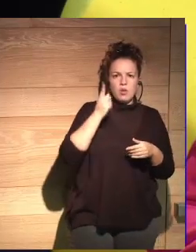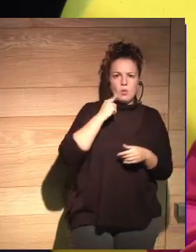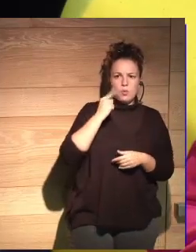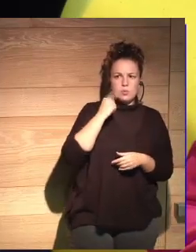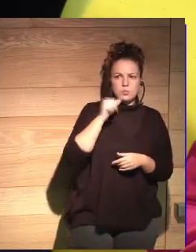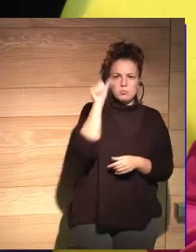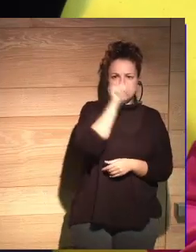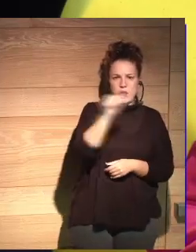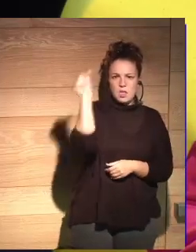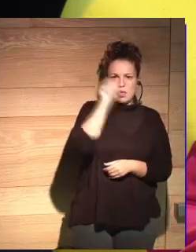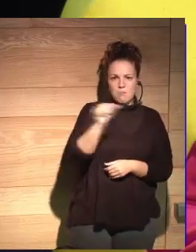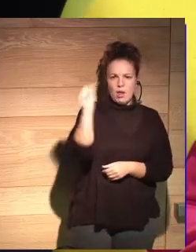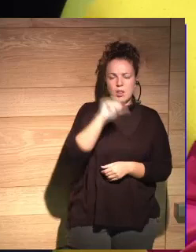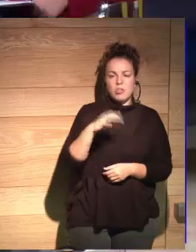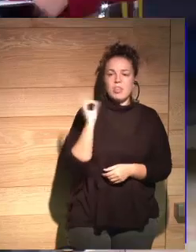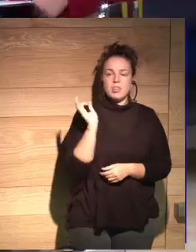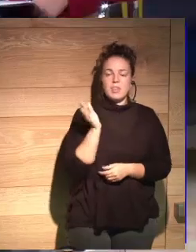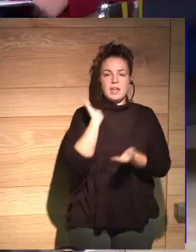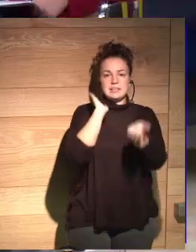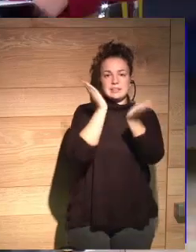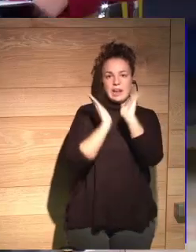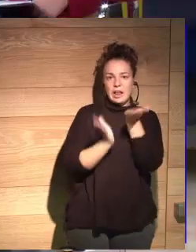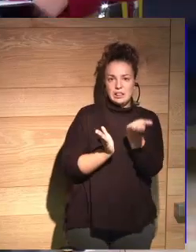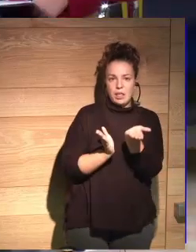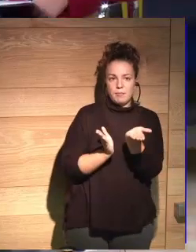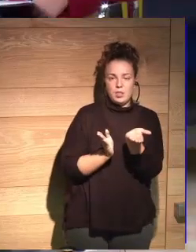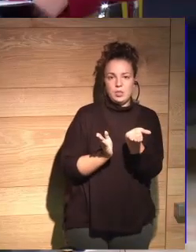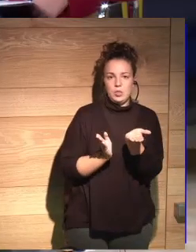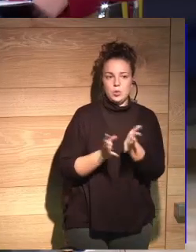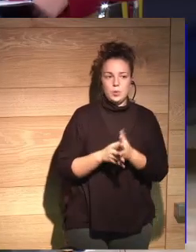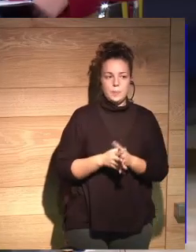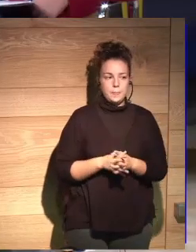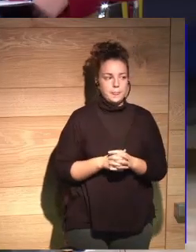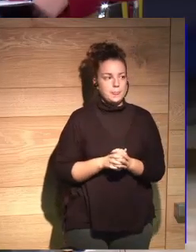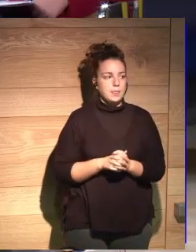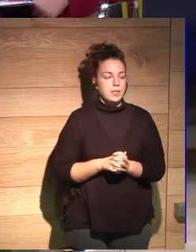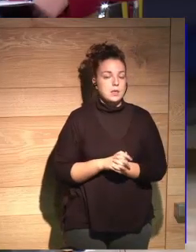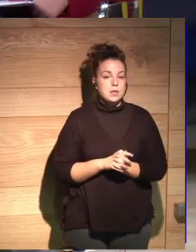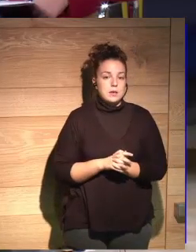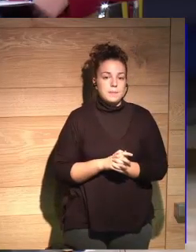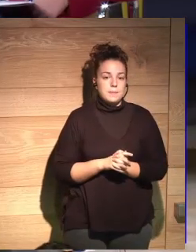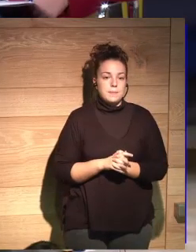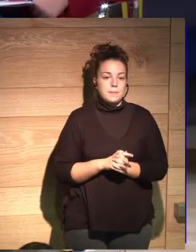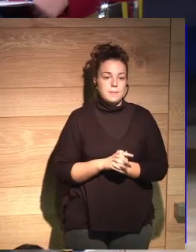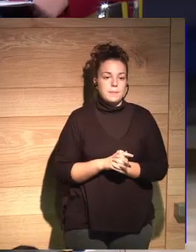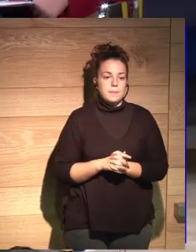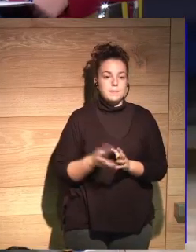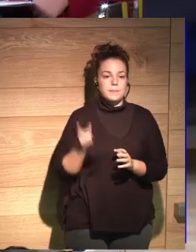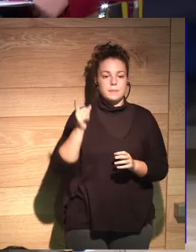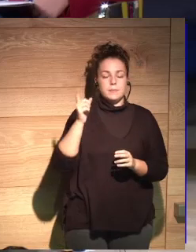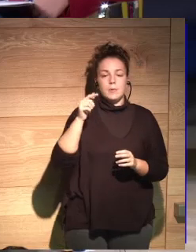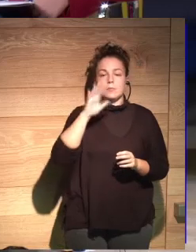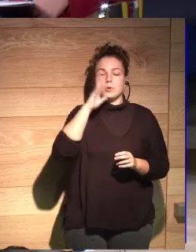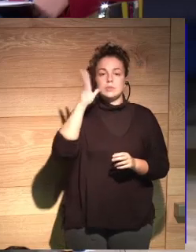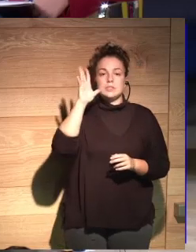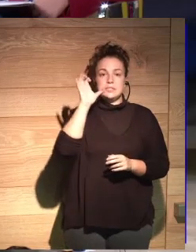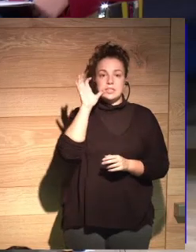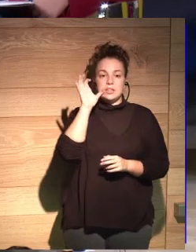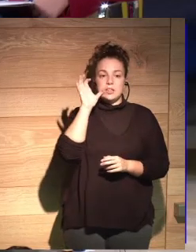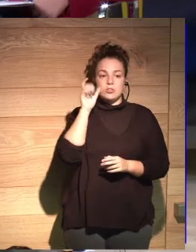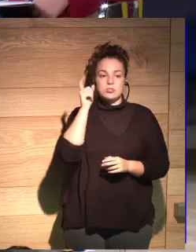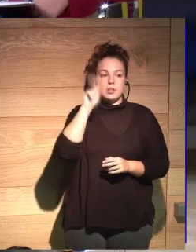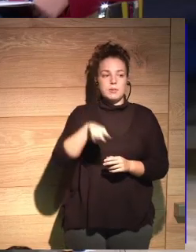After all, we don't have 5 senses right now. We actually have quite a lot more. Internal chemical senses, proprioception, various